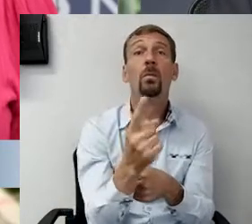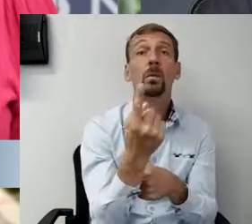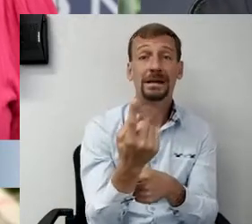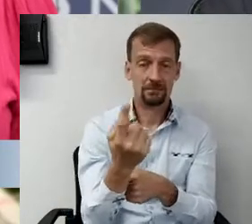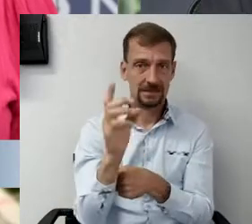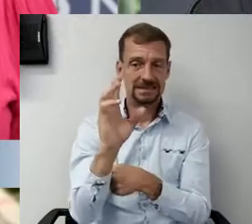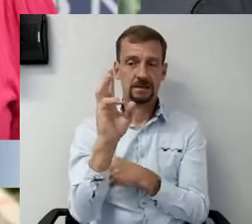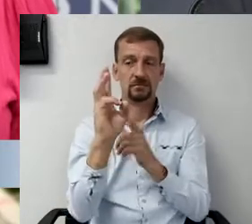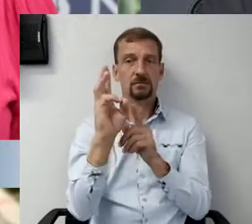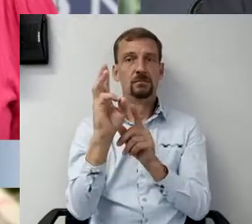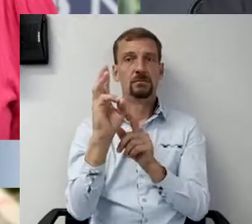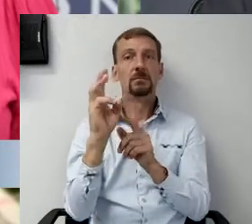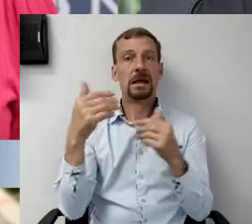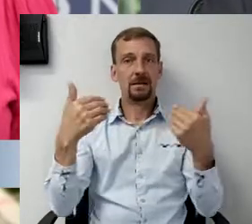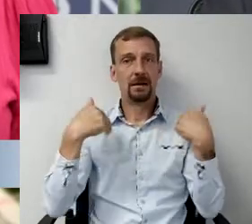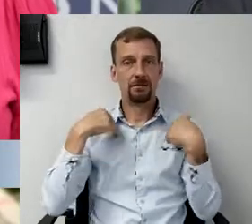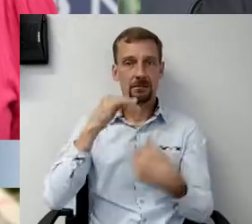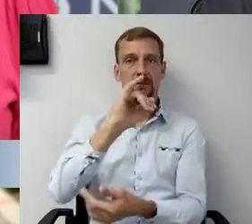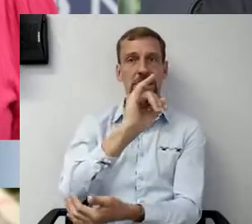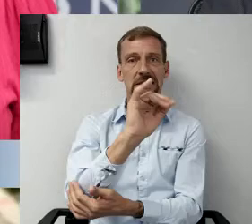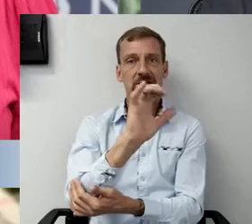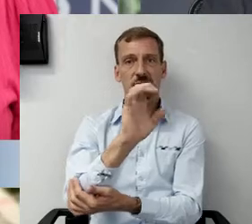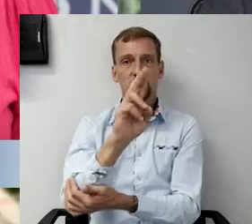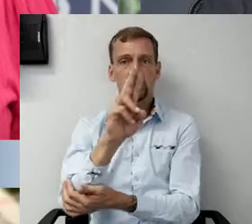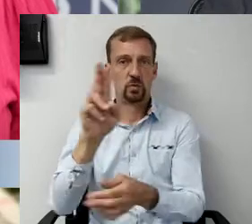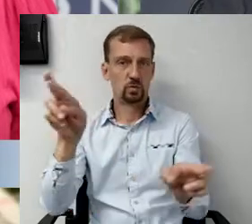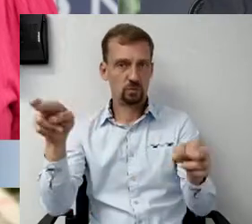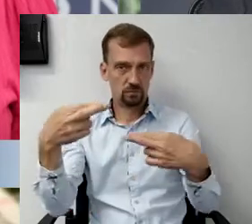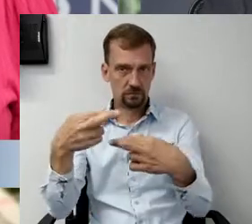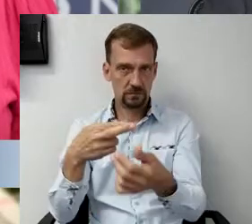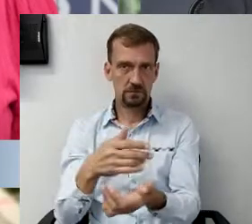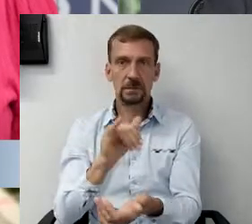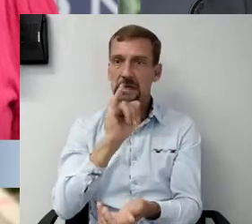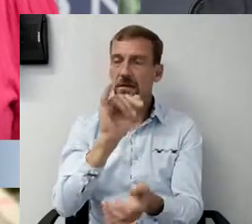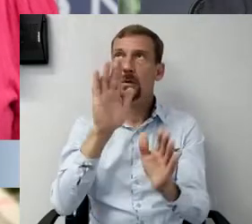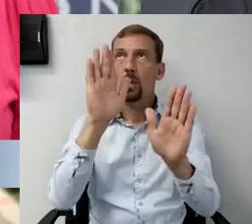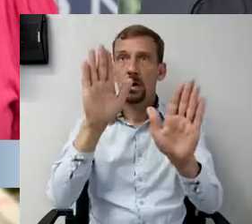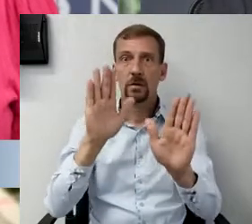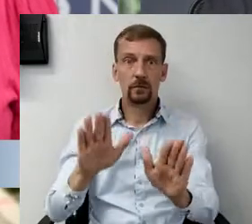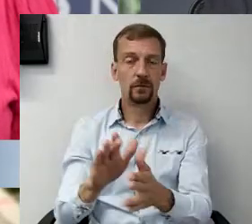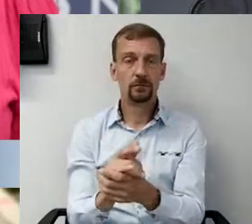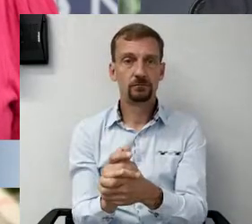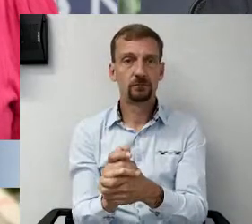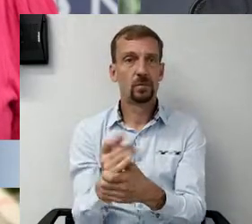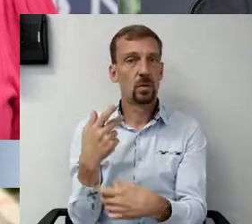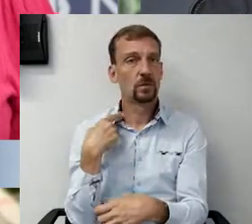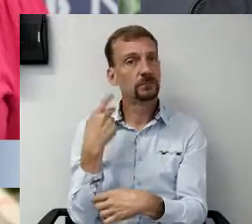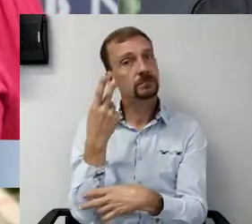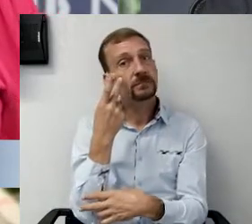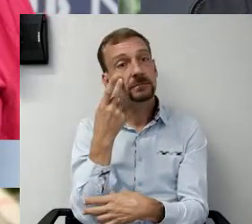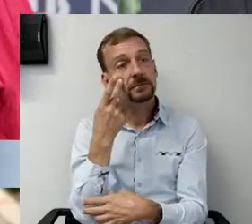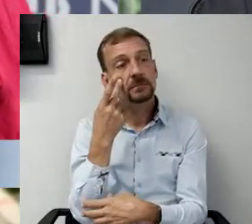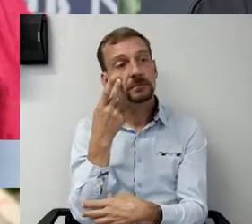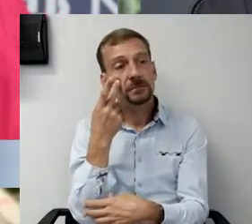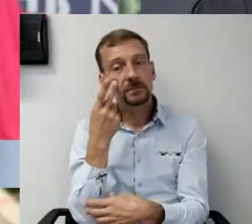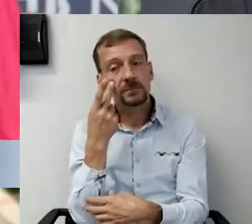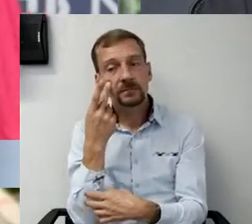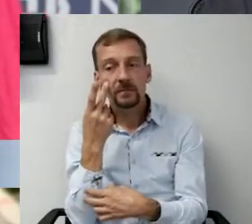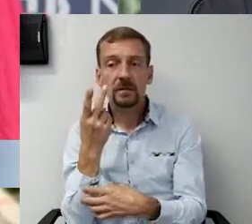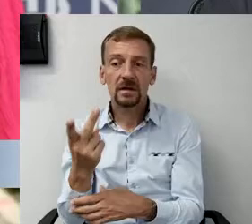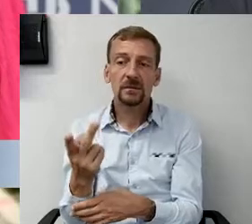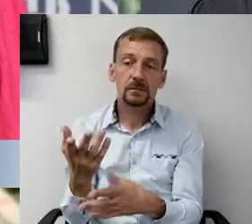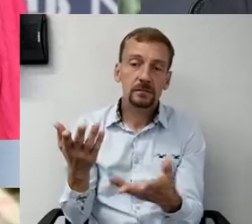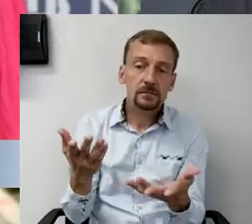6 of them are in the ICU. So that's really good. Again, we're seeing that